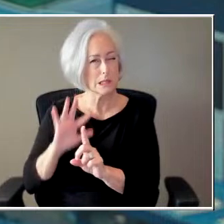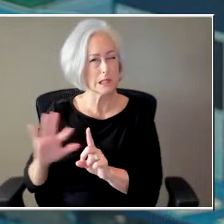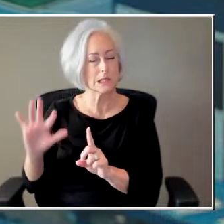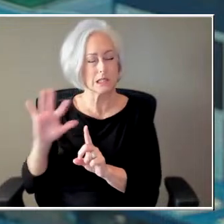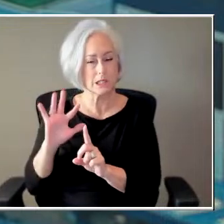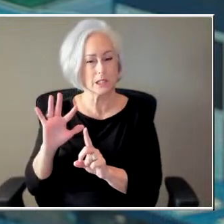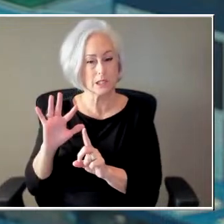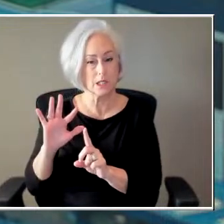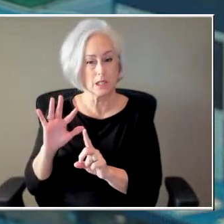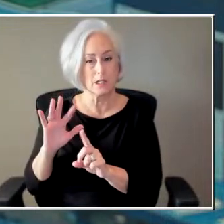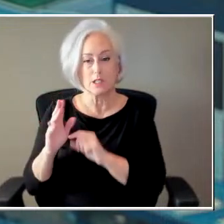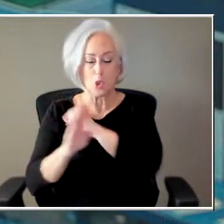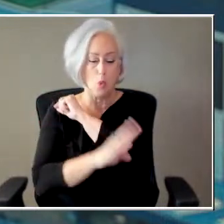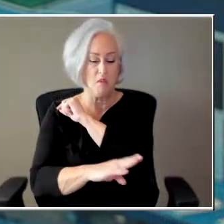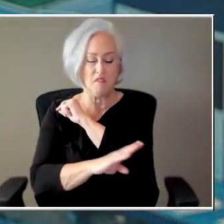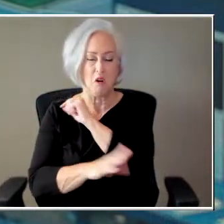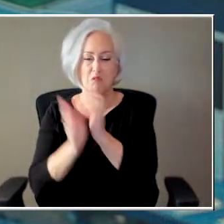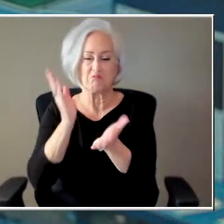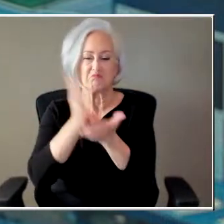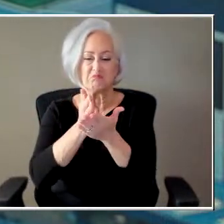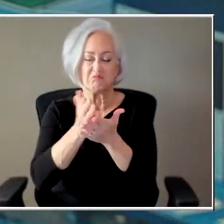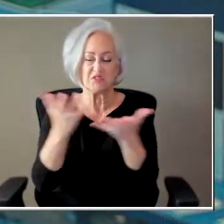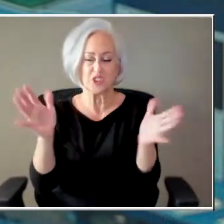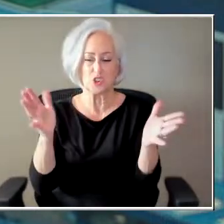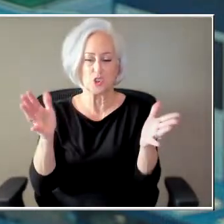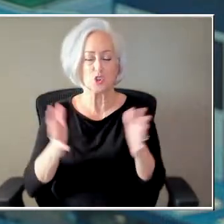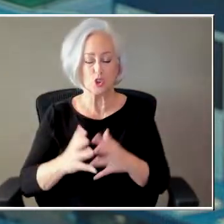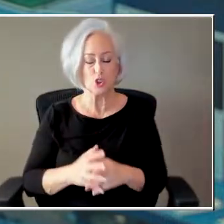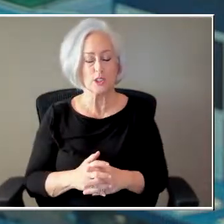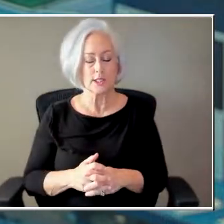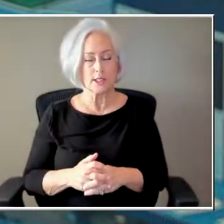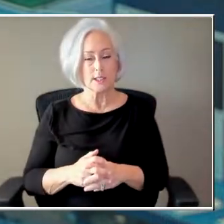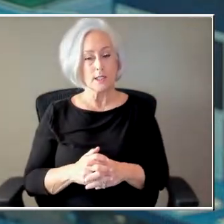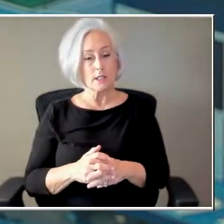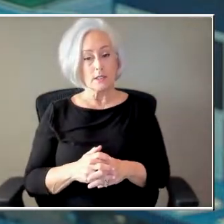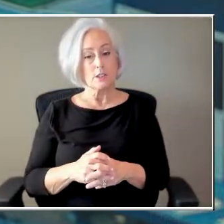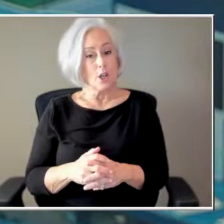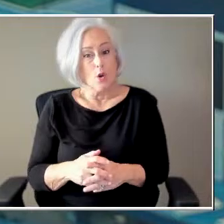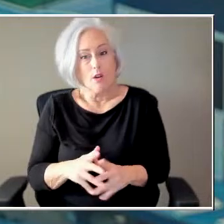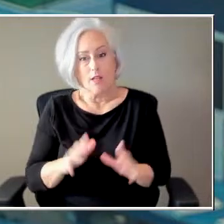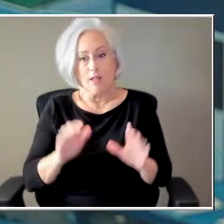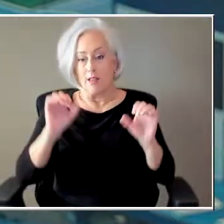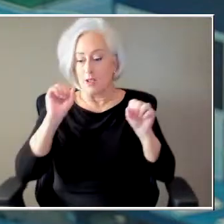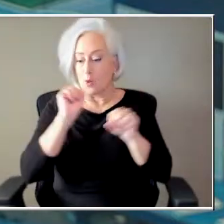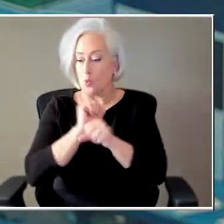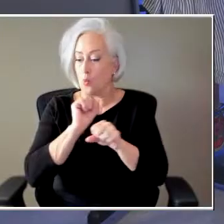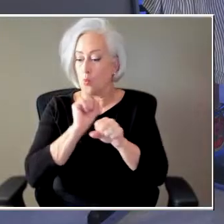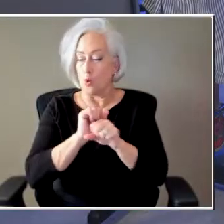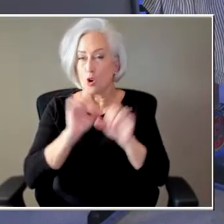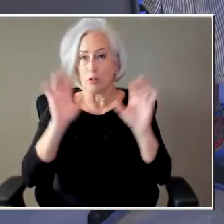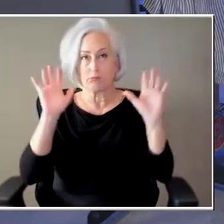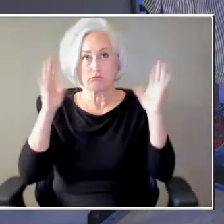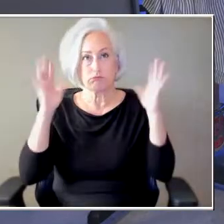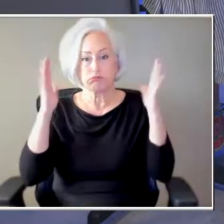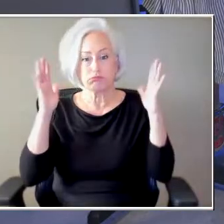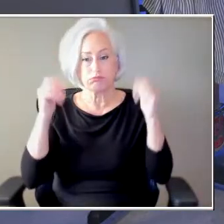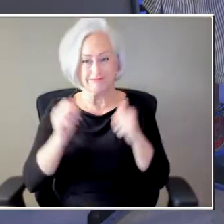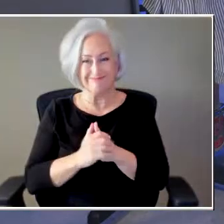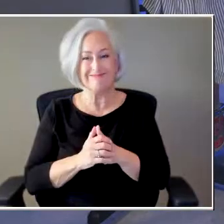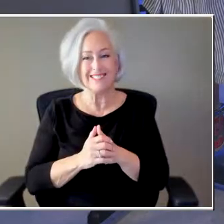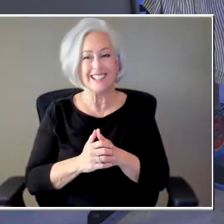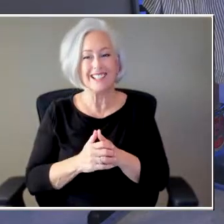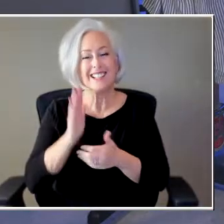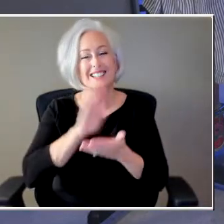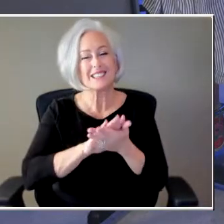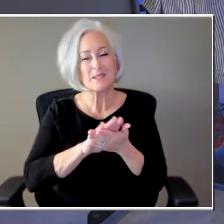fall hit, I was done. So yeah, they worked perfectly. So Couple of nice comments this morning. One from